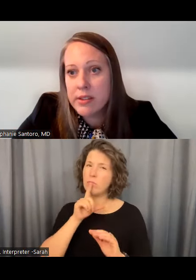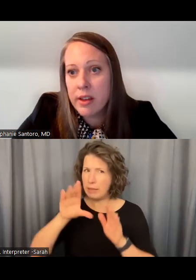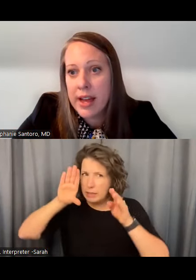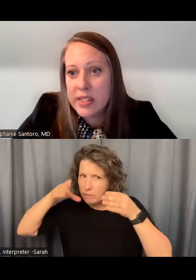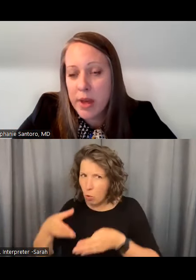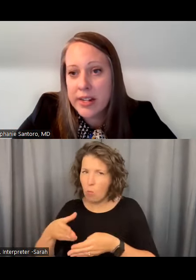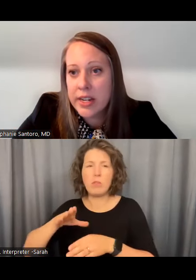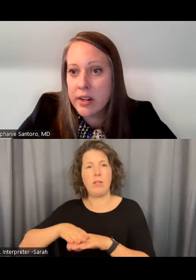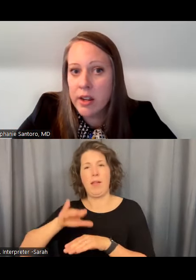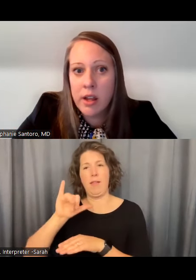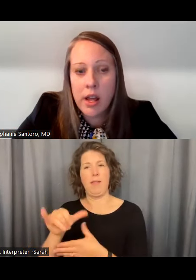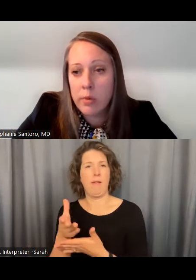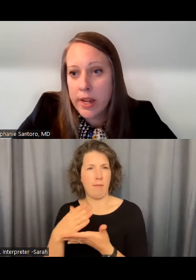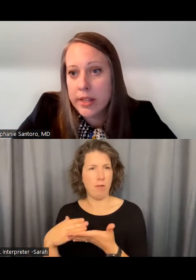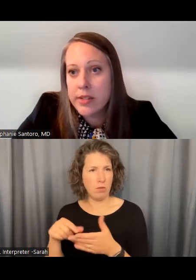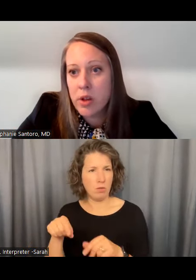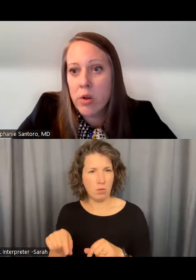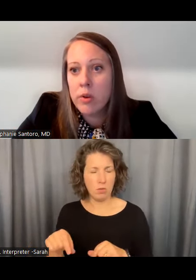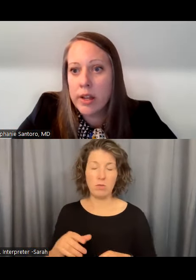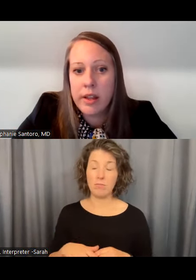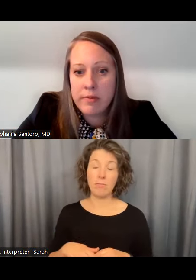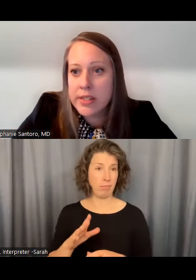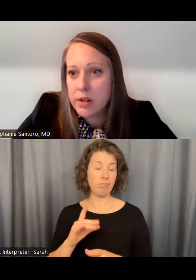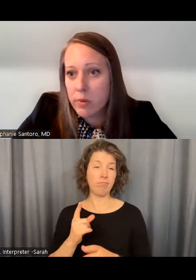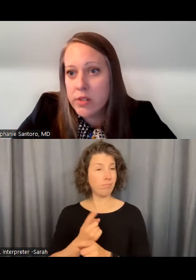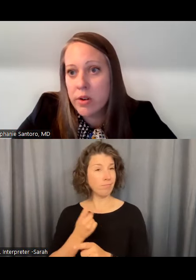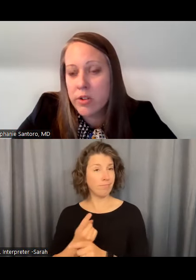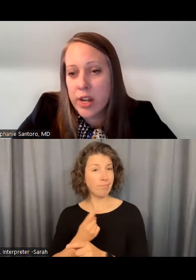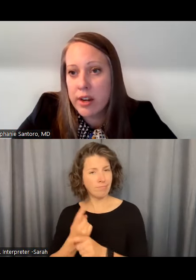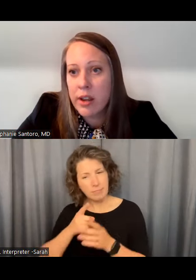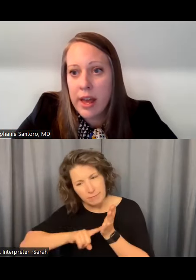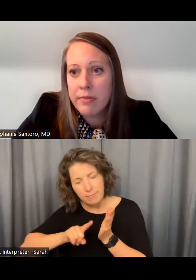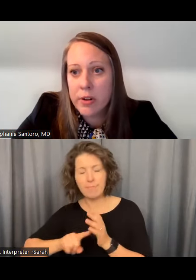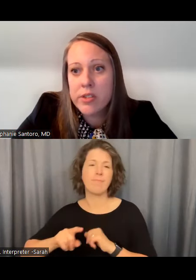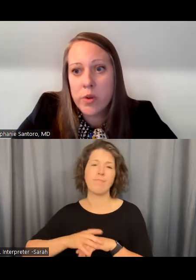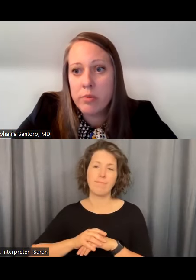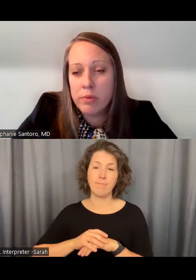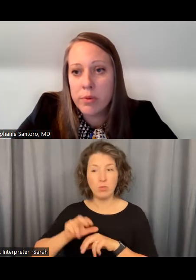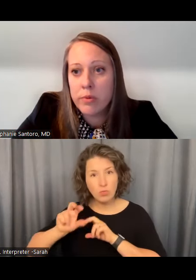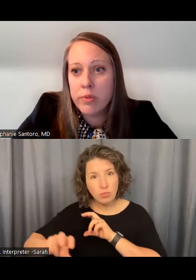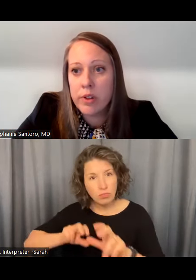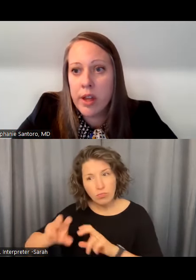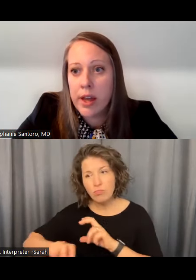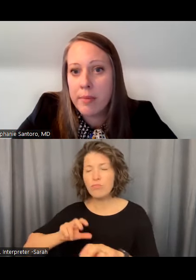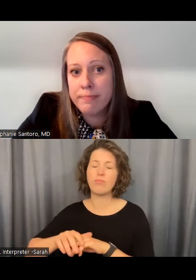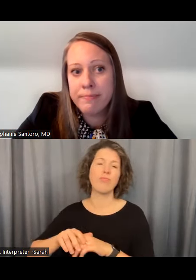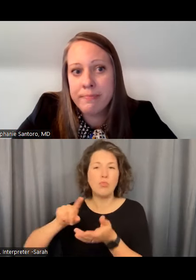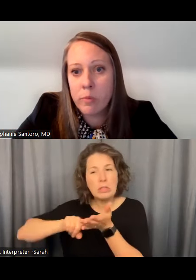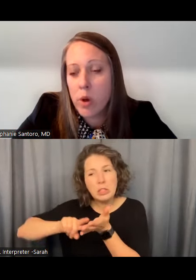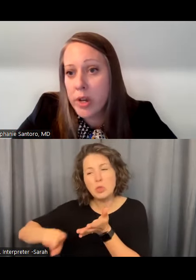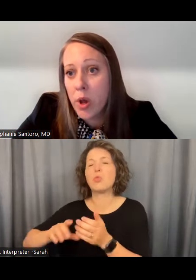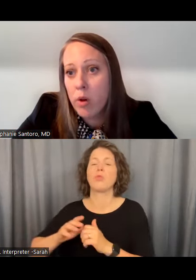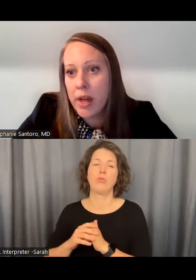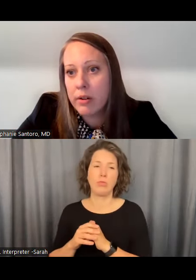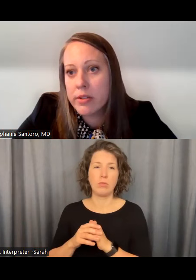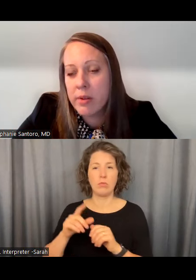this aspect, and rightly so, investing research and efforts to improve what